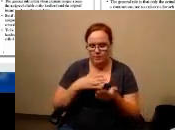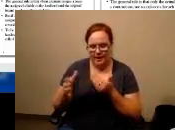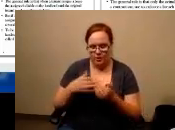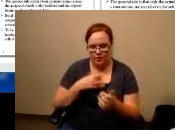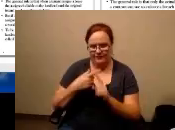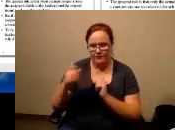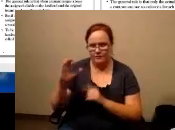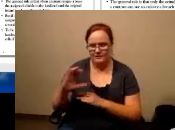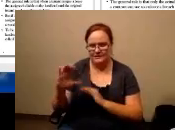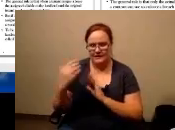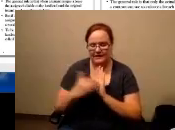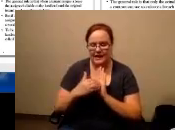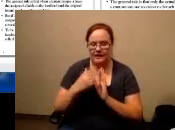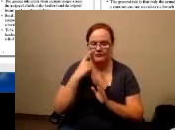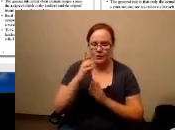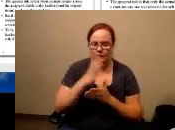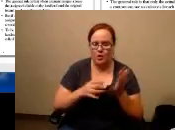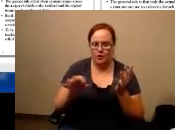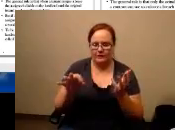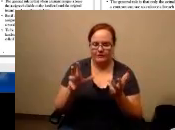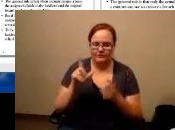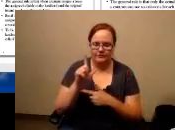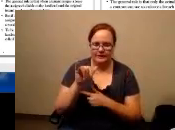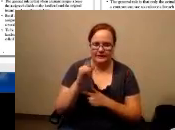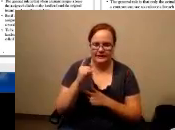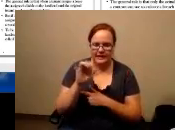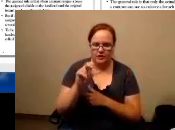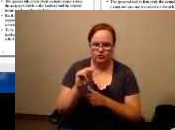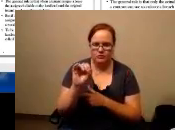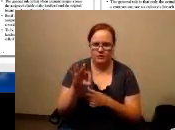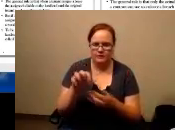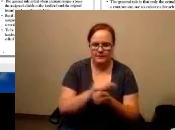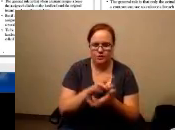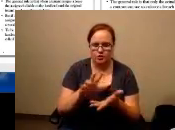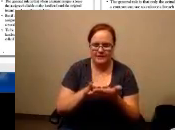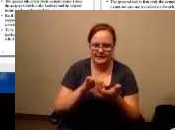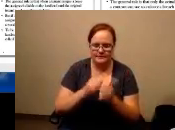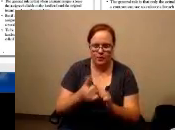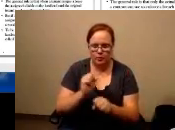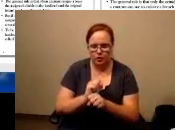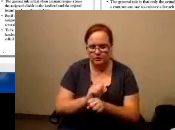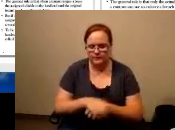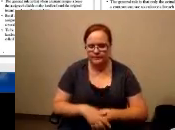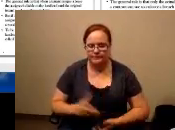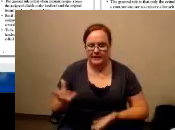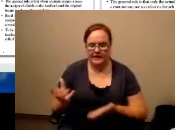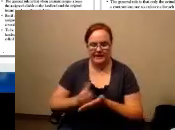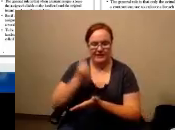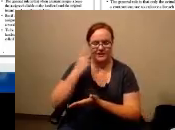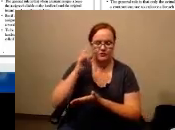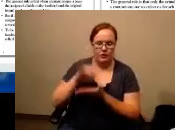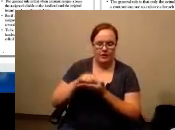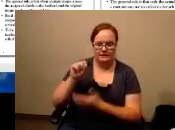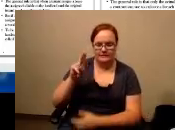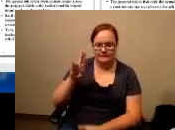of the mitigation of damages. So that's how it works. The advantage of a sublease, I